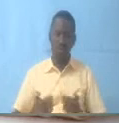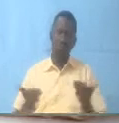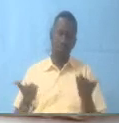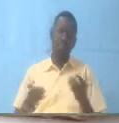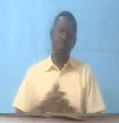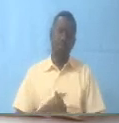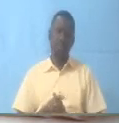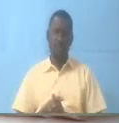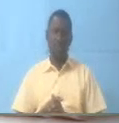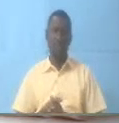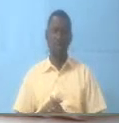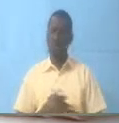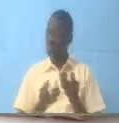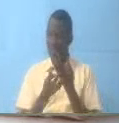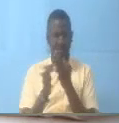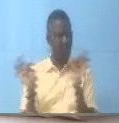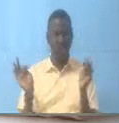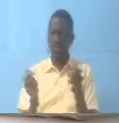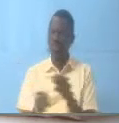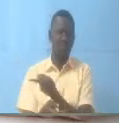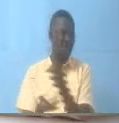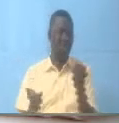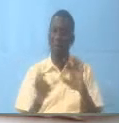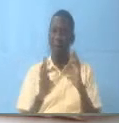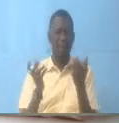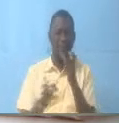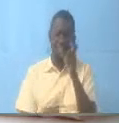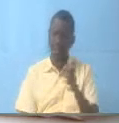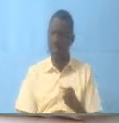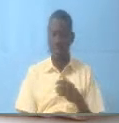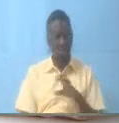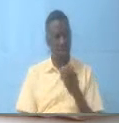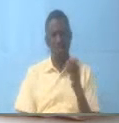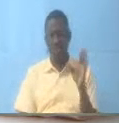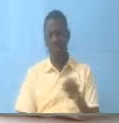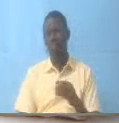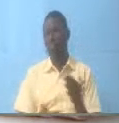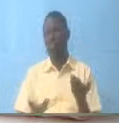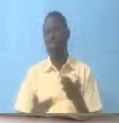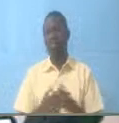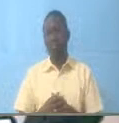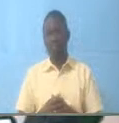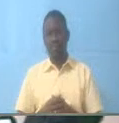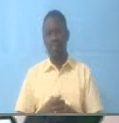ngaa ñëw àggale sa wax muy ñoom xale yi ñoom police yi ak soldat yi.